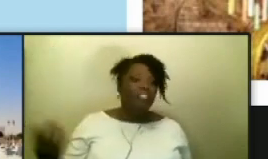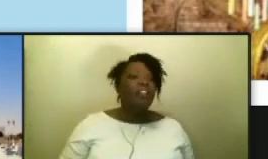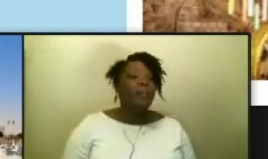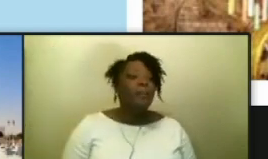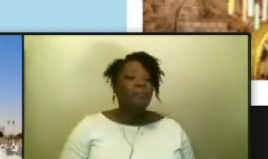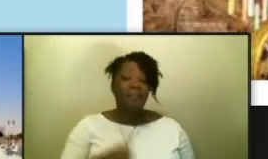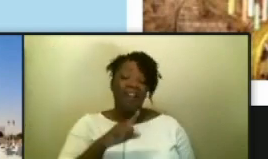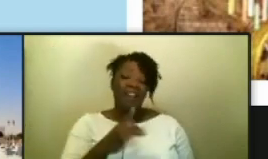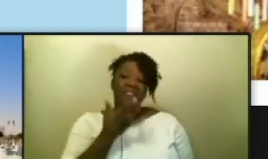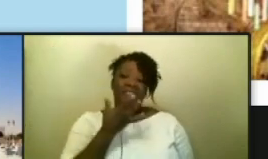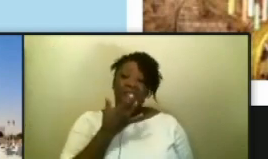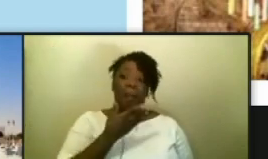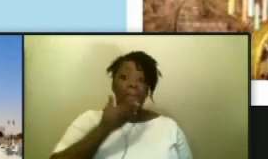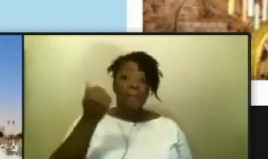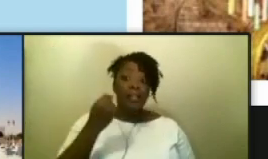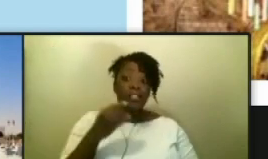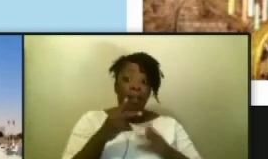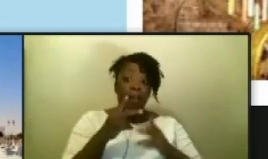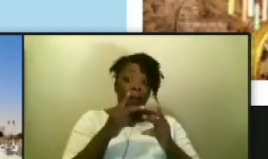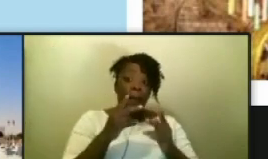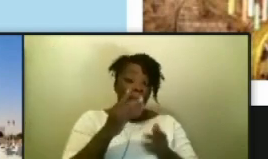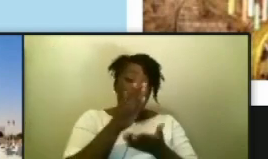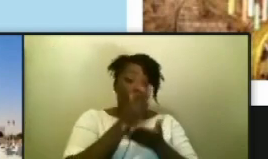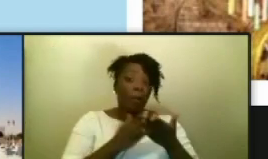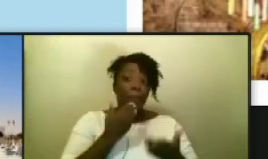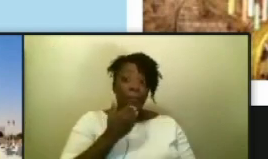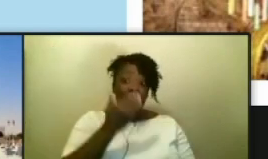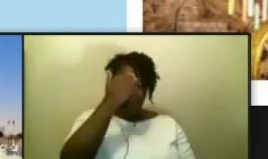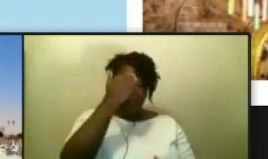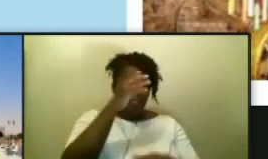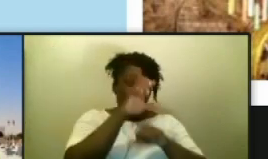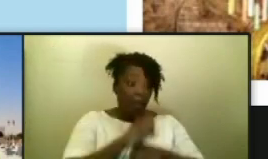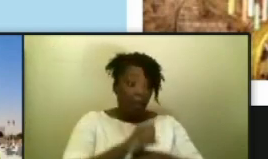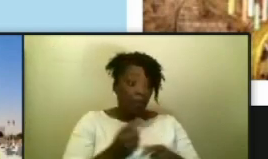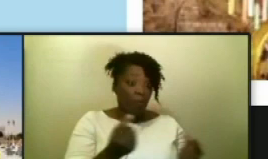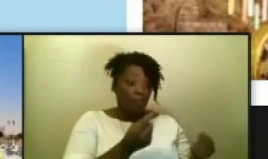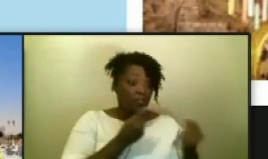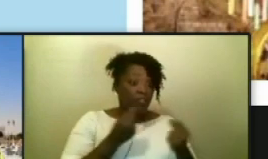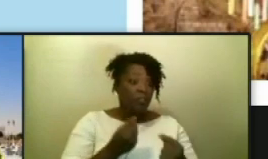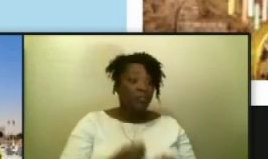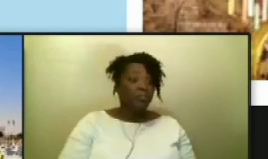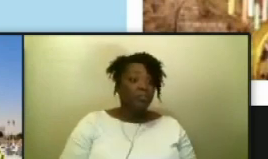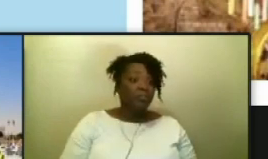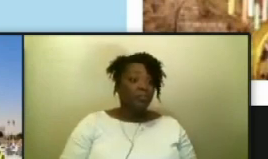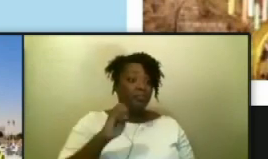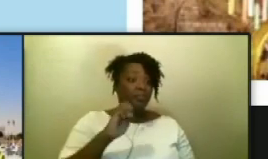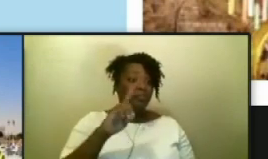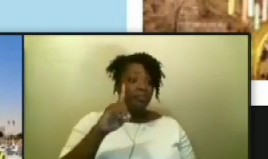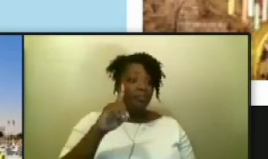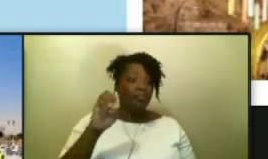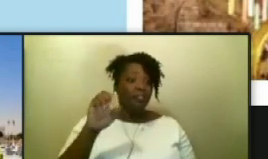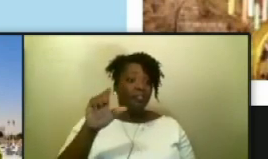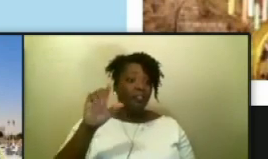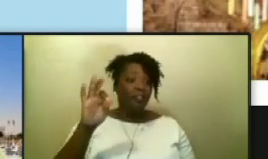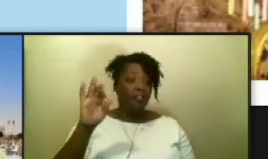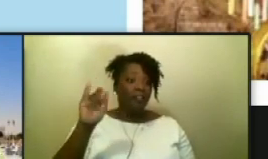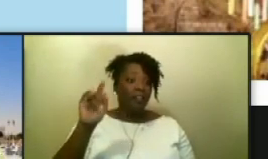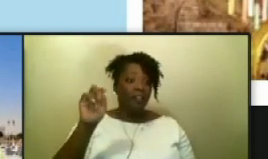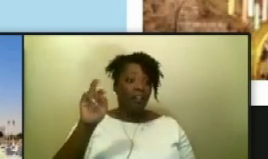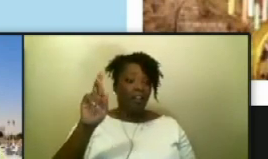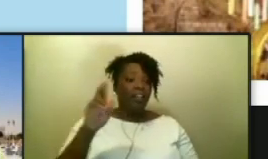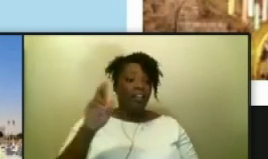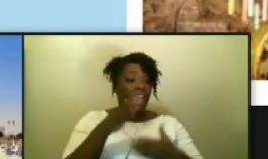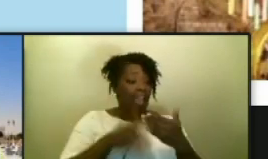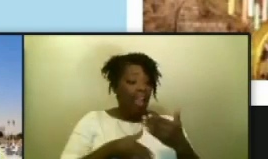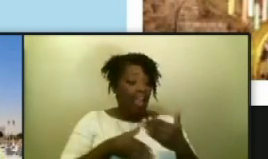and best part of our fasting is the Eid al-Fitr, which is commemorating the end of Ramadan, where we gather.